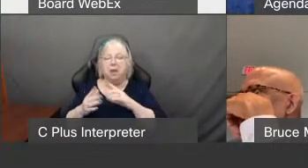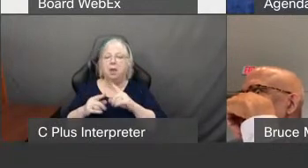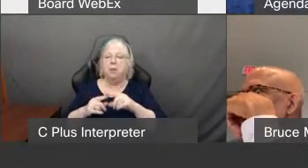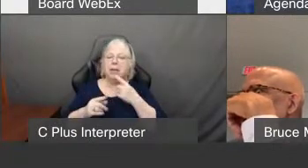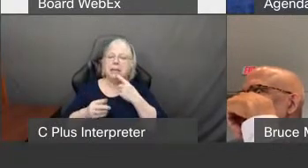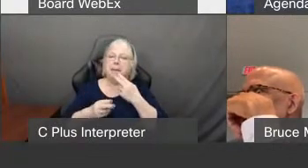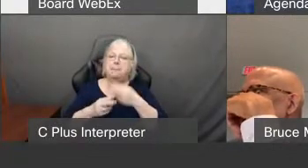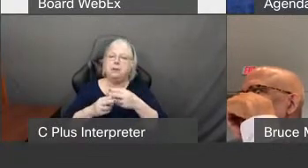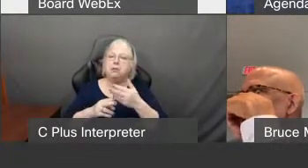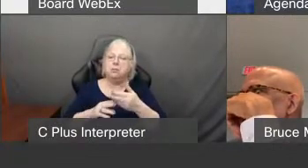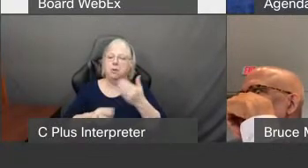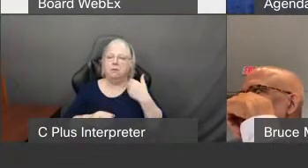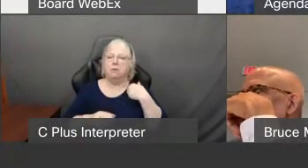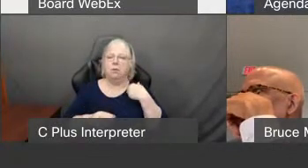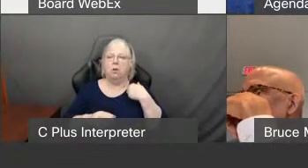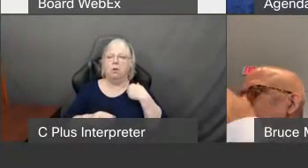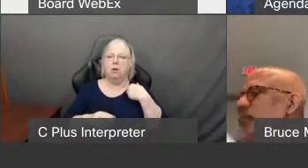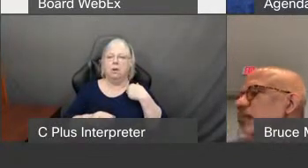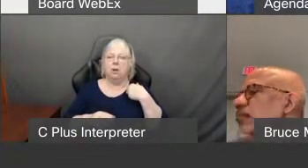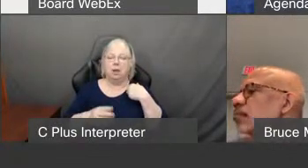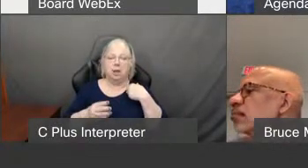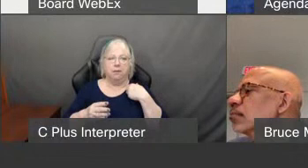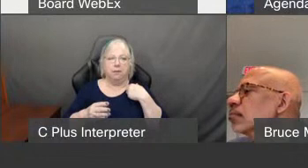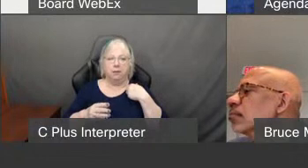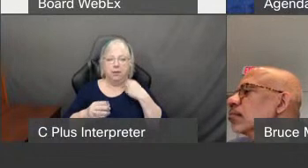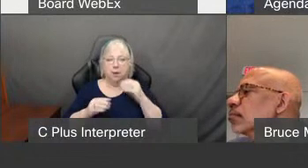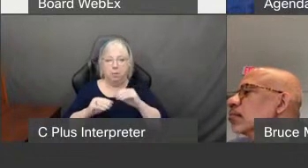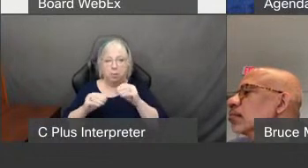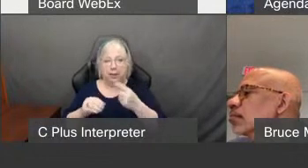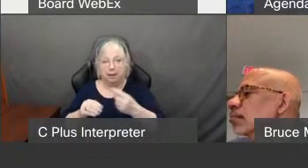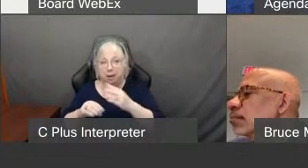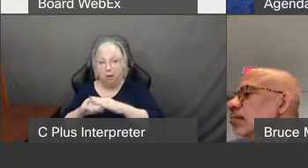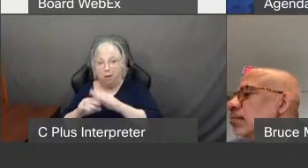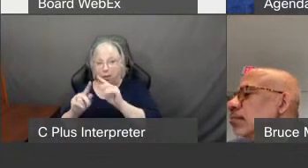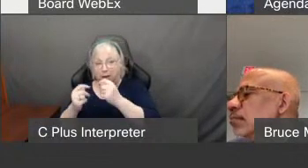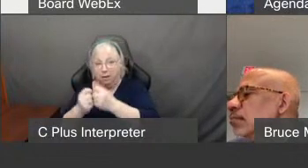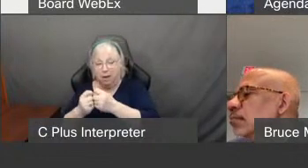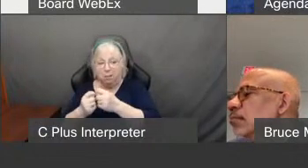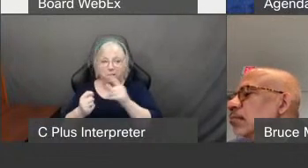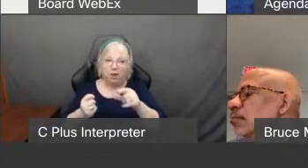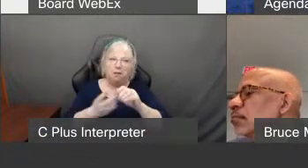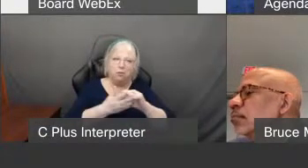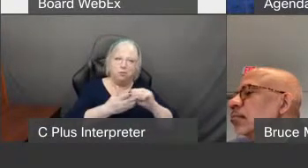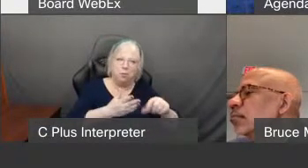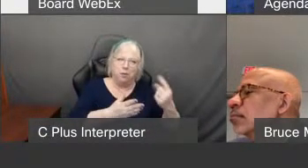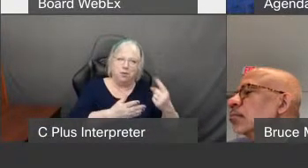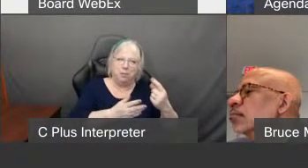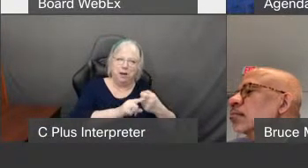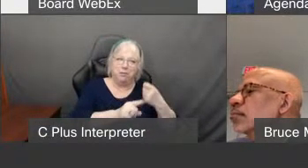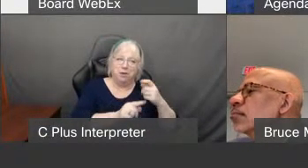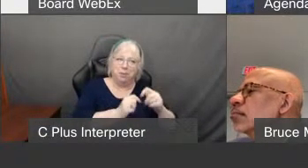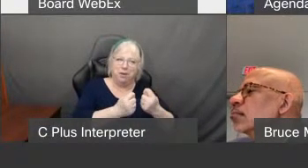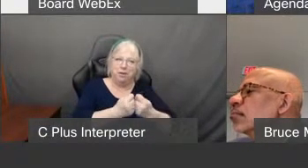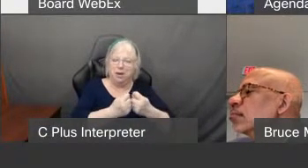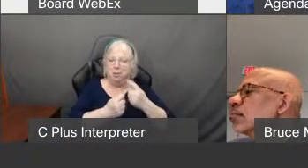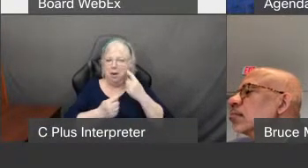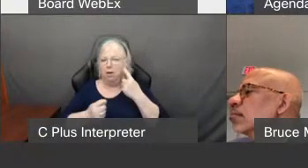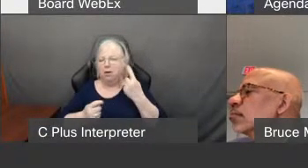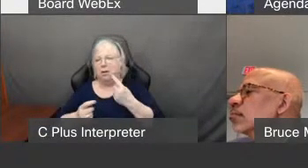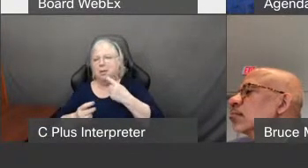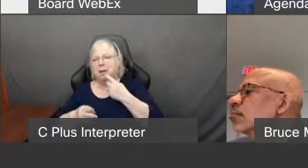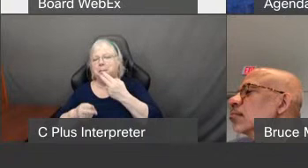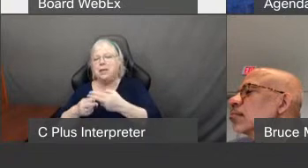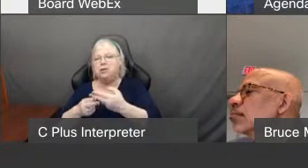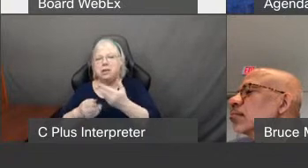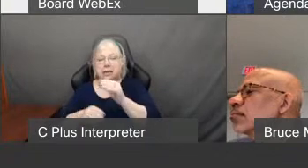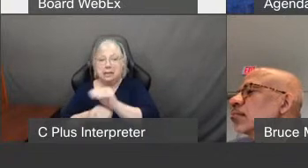before, if you take somebody, you put somebody on the team, you got to take somebody off the team. And I think I heard someone mention tonight that